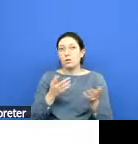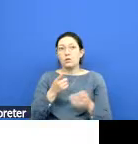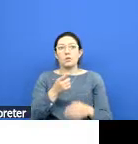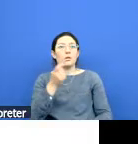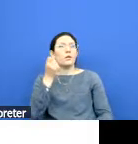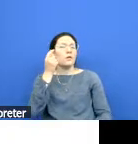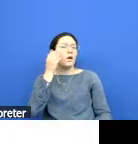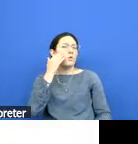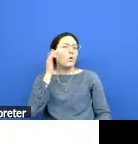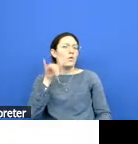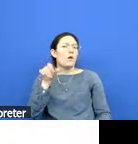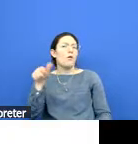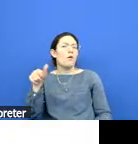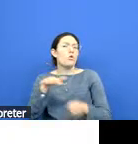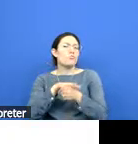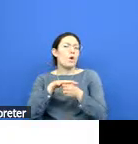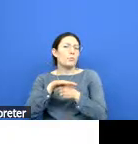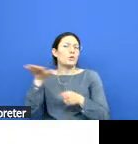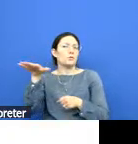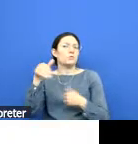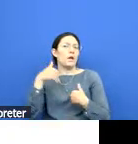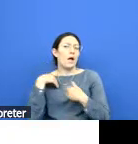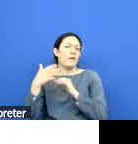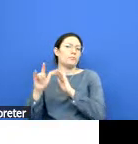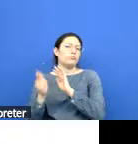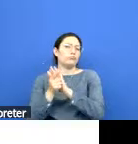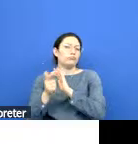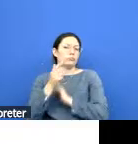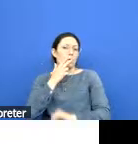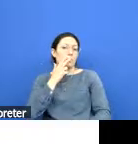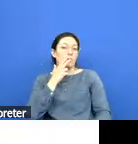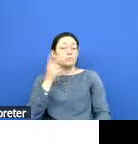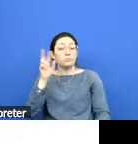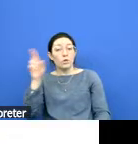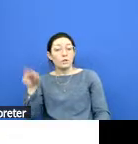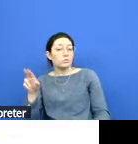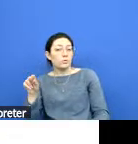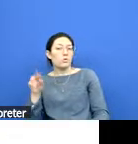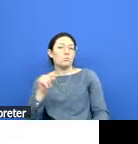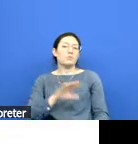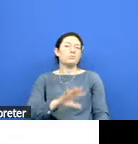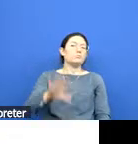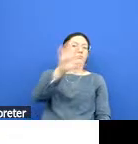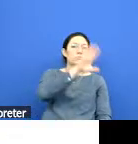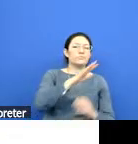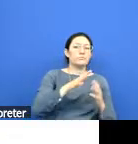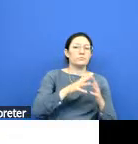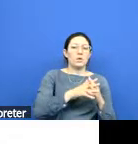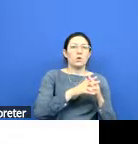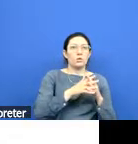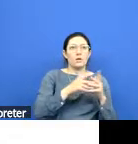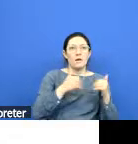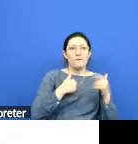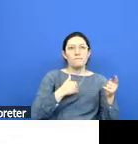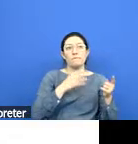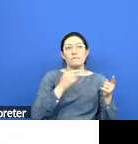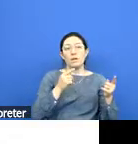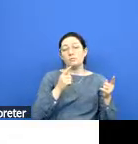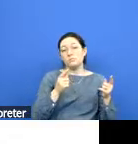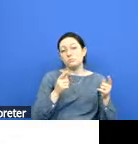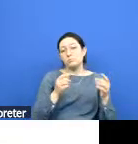I know that there are other properties that do that, not Yeah, necessarily in Rochester, but around the country that do that. And it's very much an